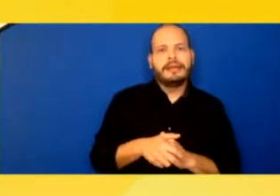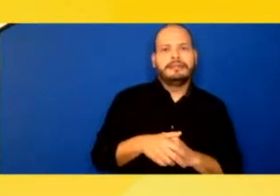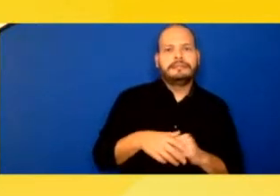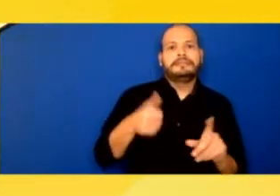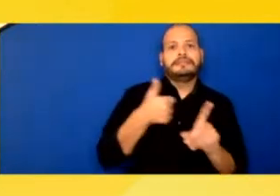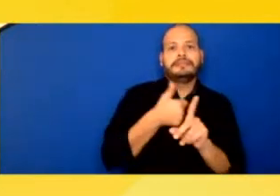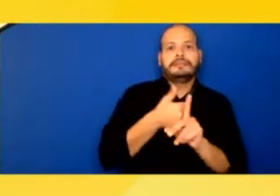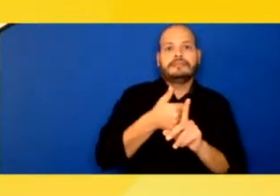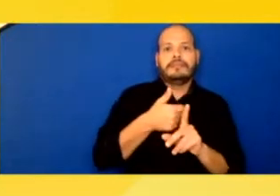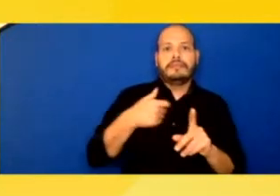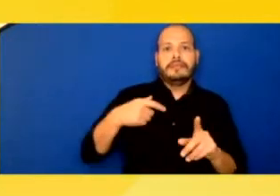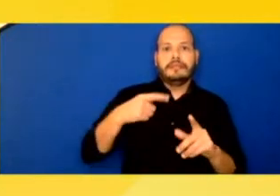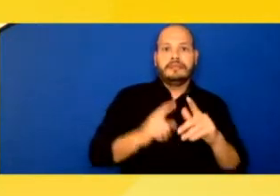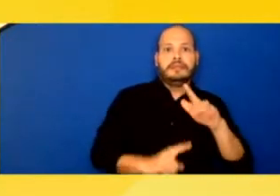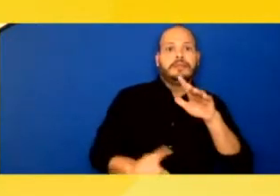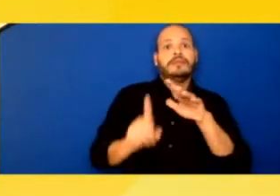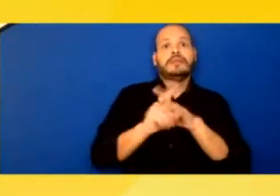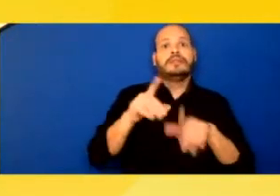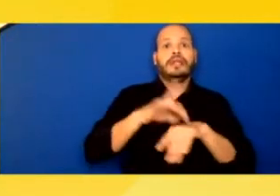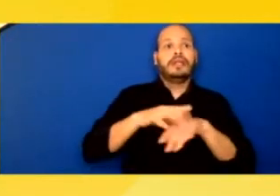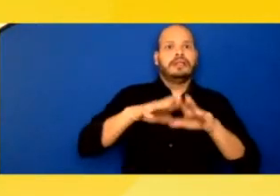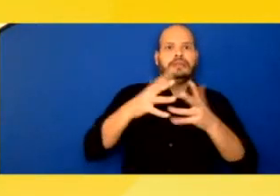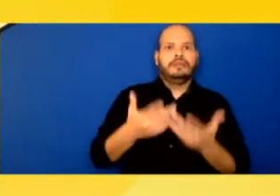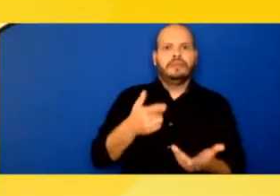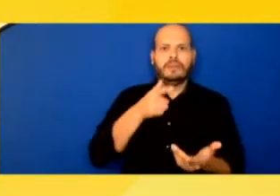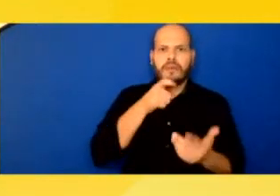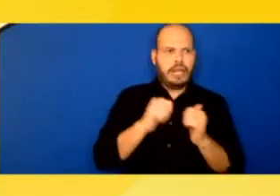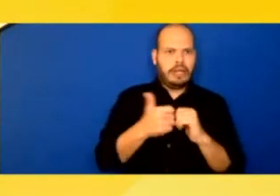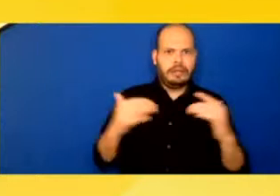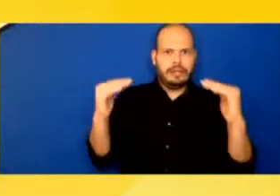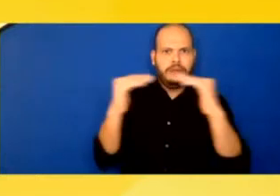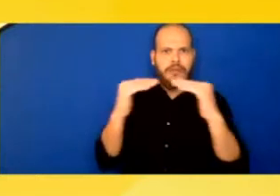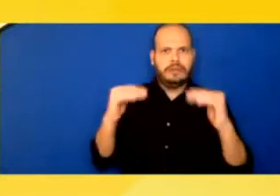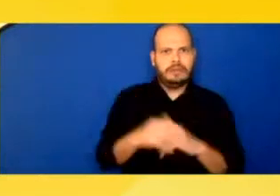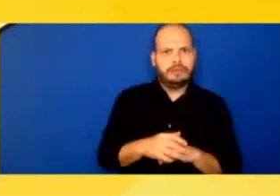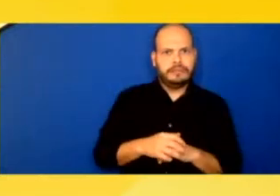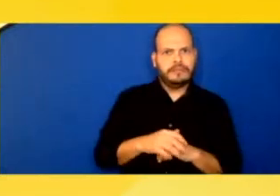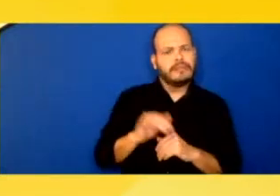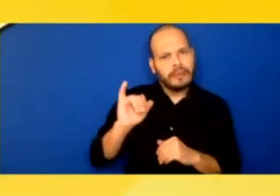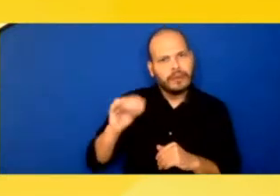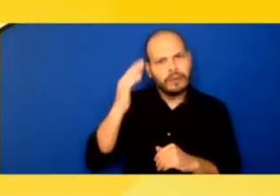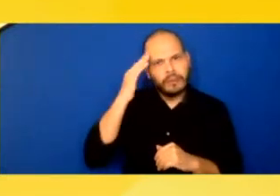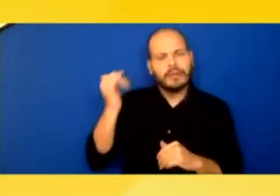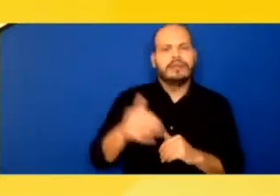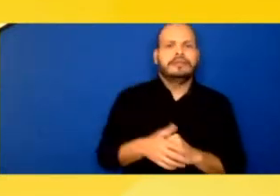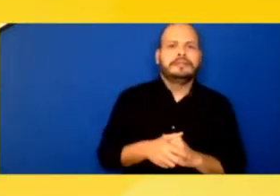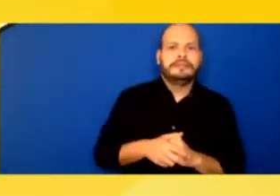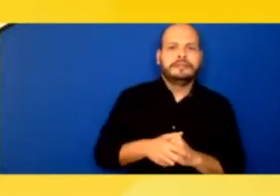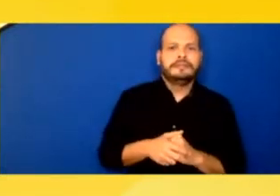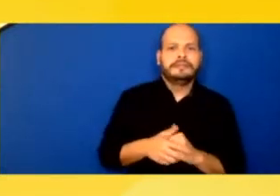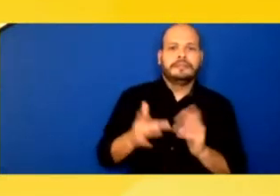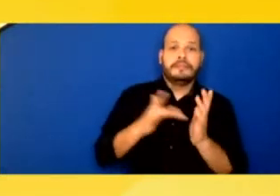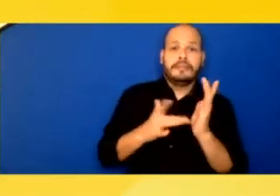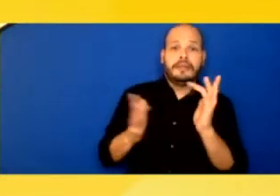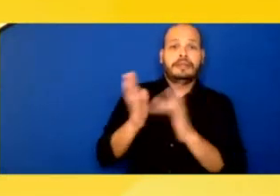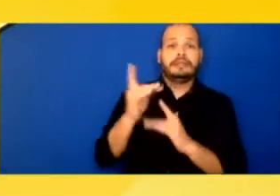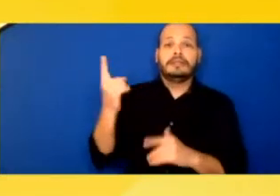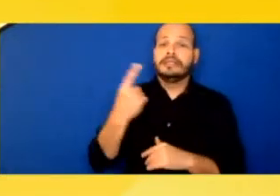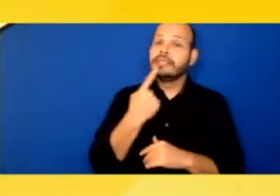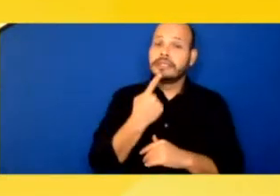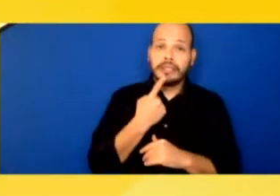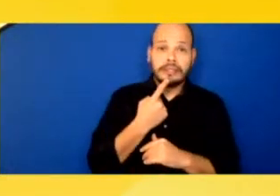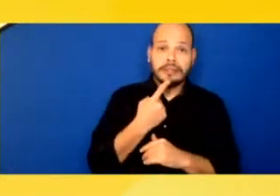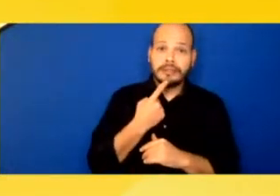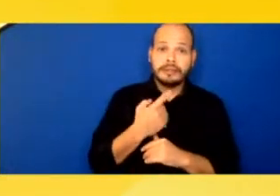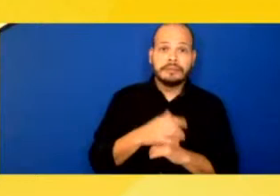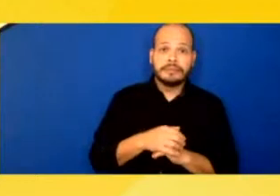abundantly. He does not proclaim, I didn't make enough food for everyone to eat, nor that my abundance will trickle down from the